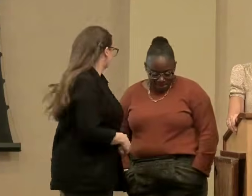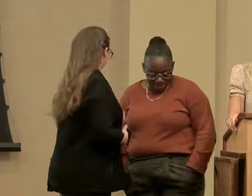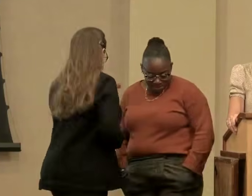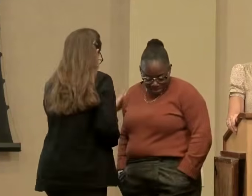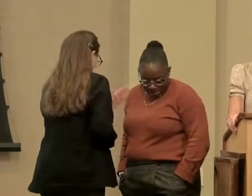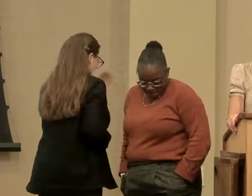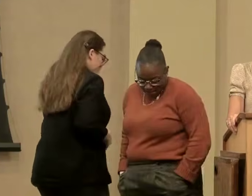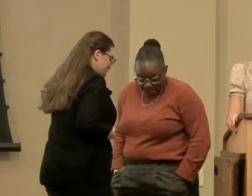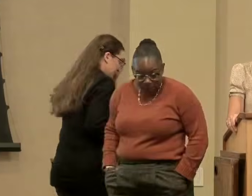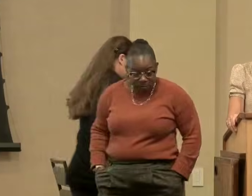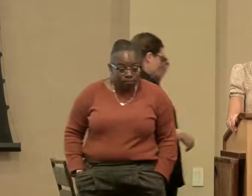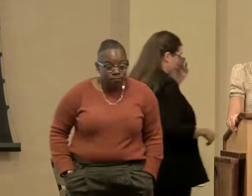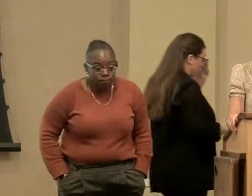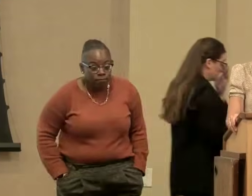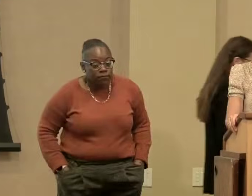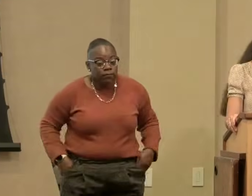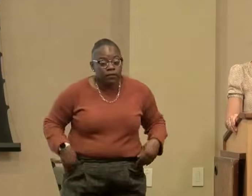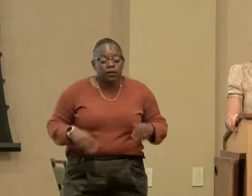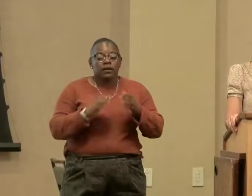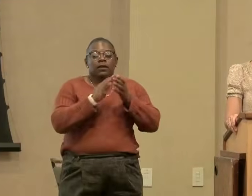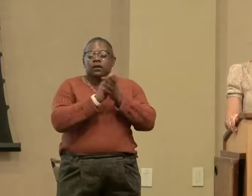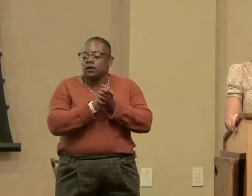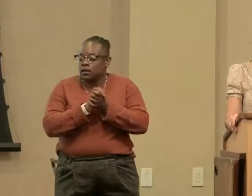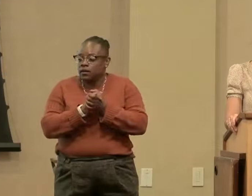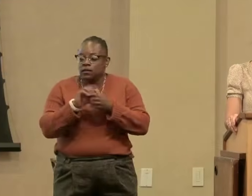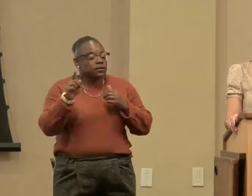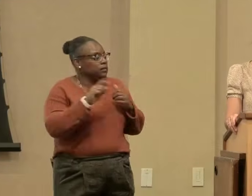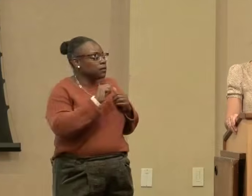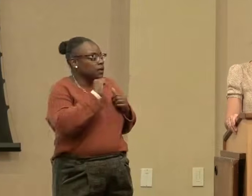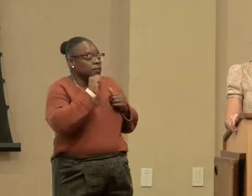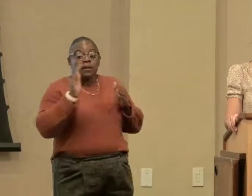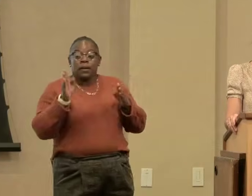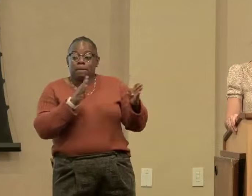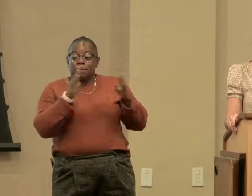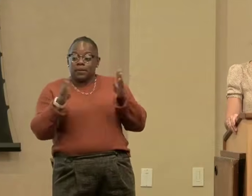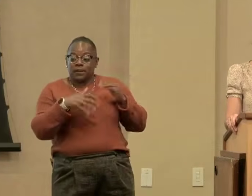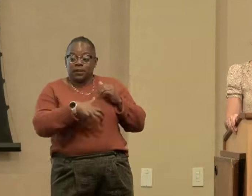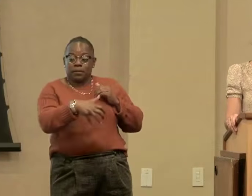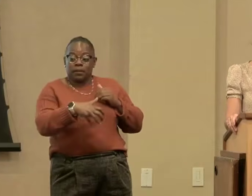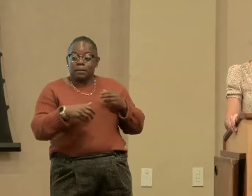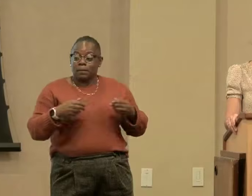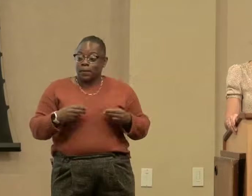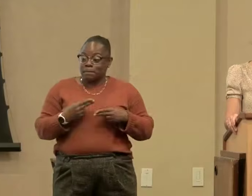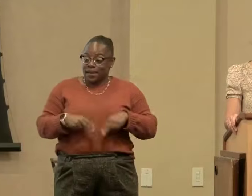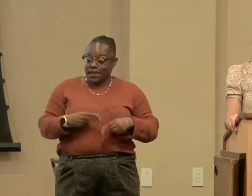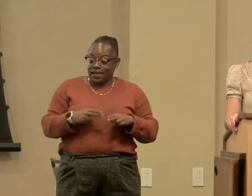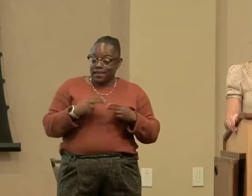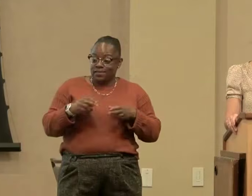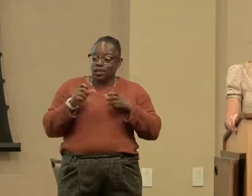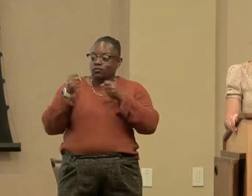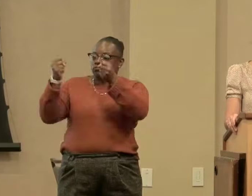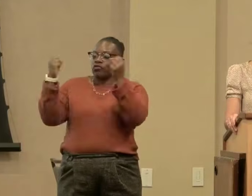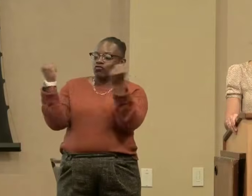Hi, I just have a question. So if I'm not planning to get pregnant, but I want to freeze my eggs, but if my lupus